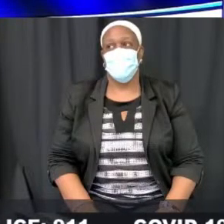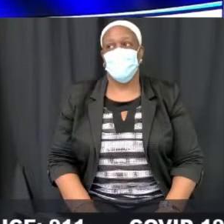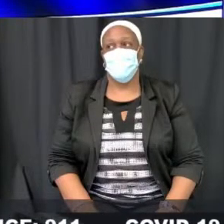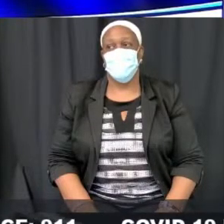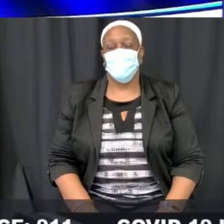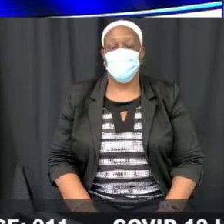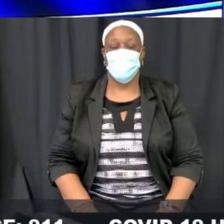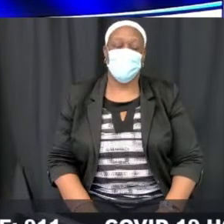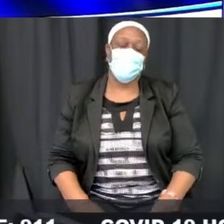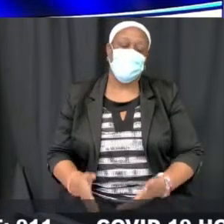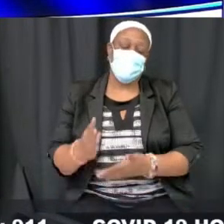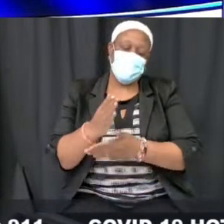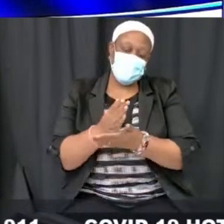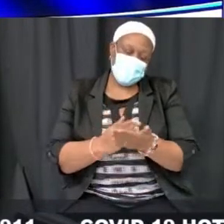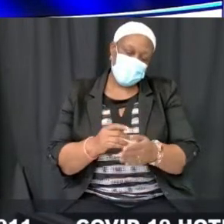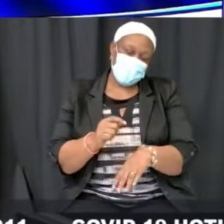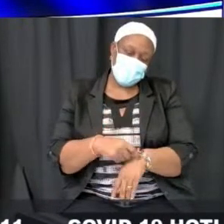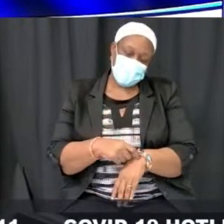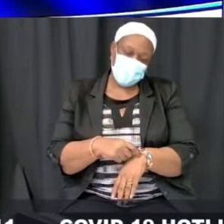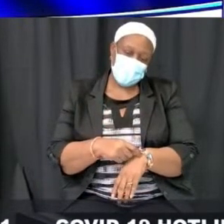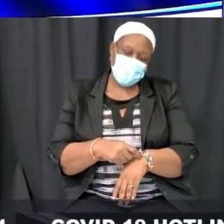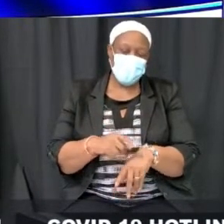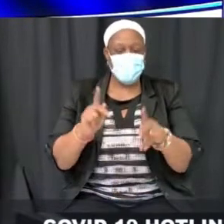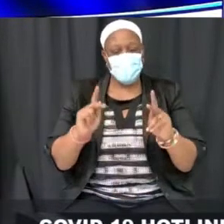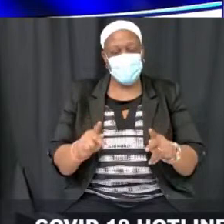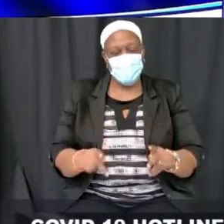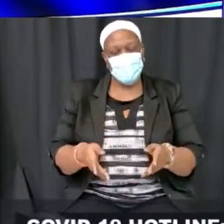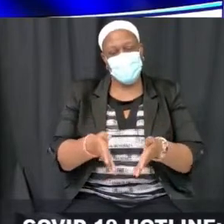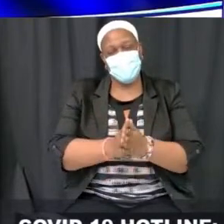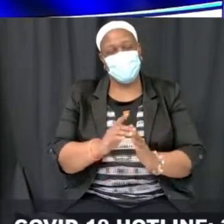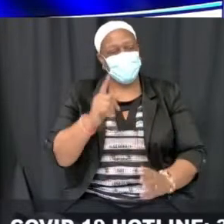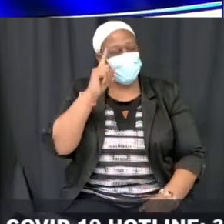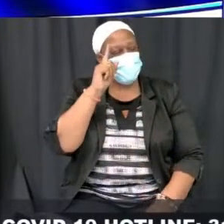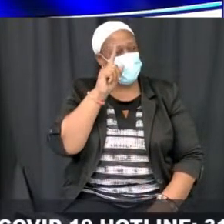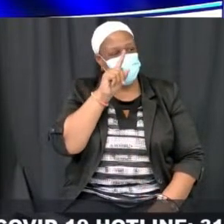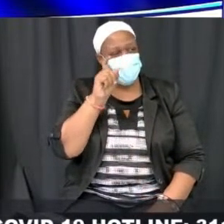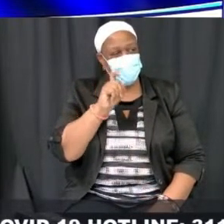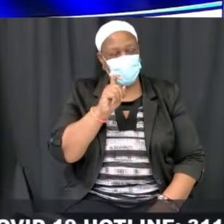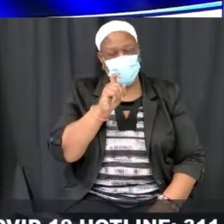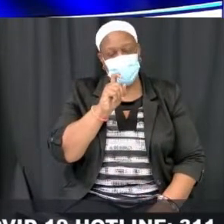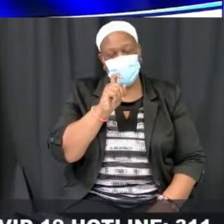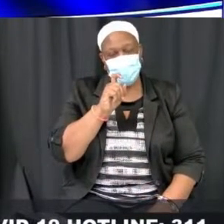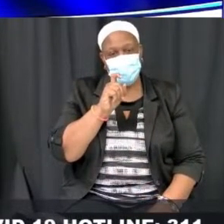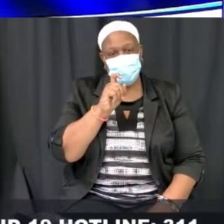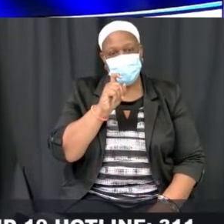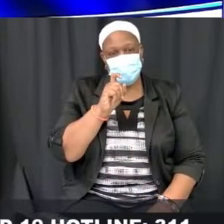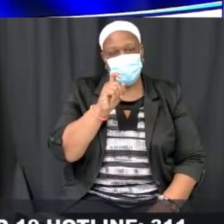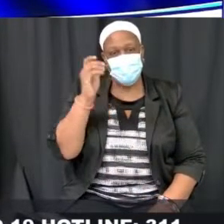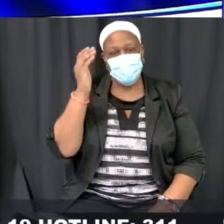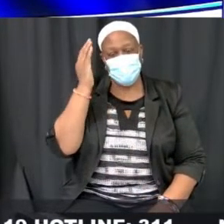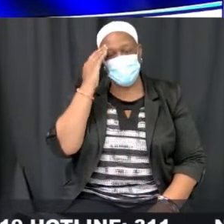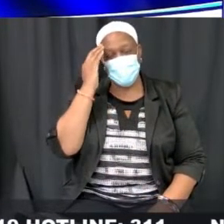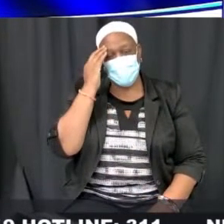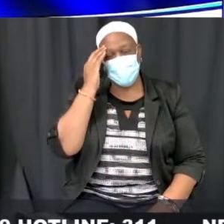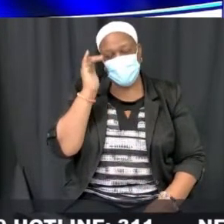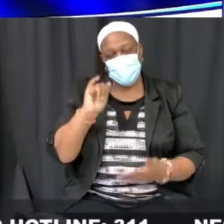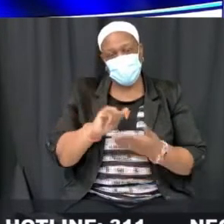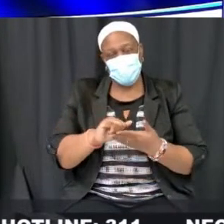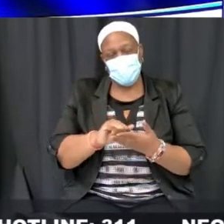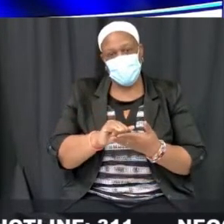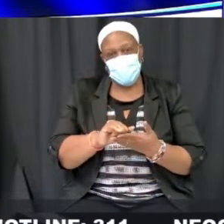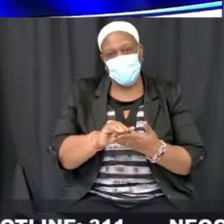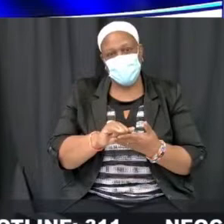Sometimes, however, one is left to question whether persons using this adage is